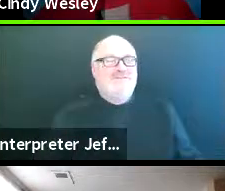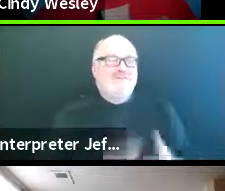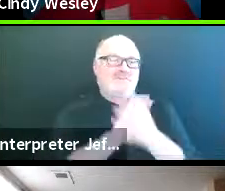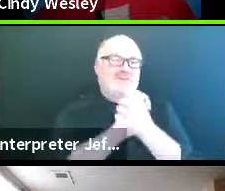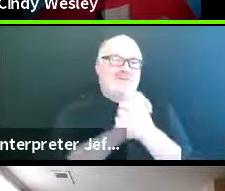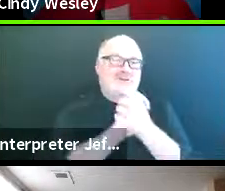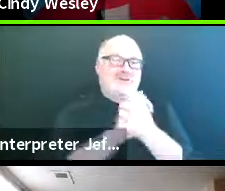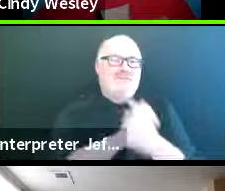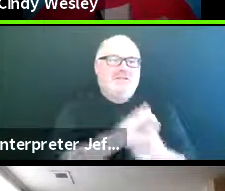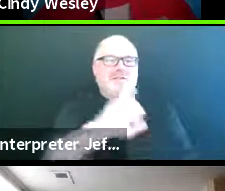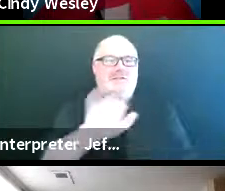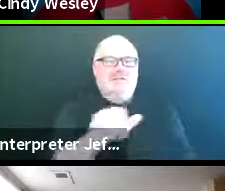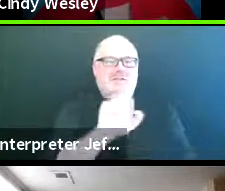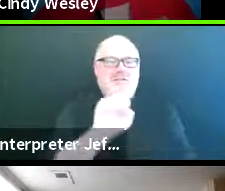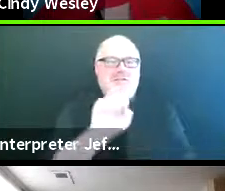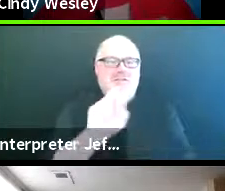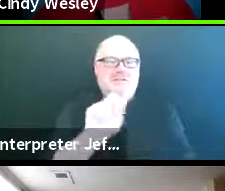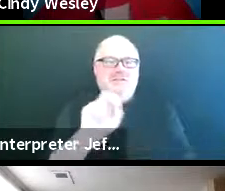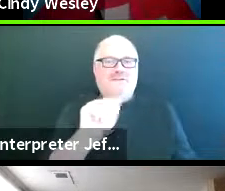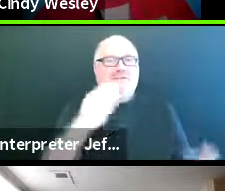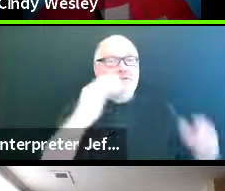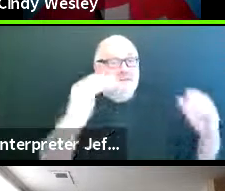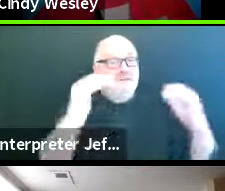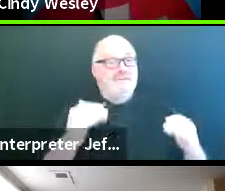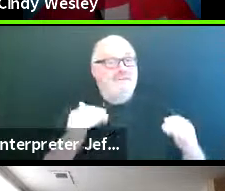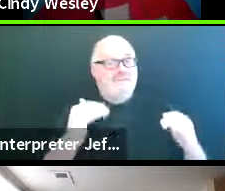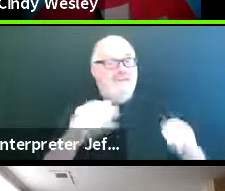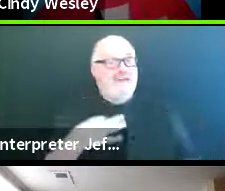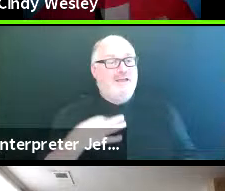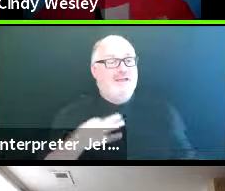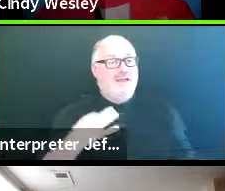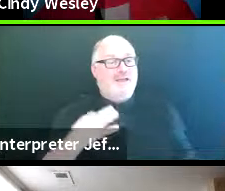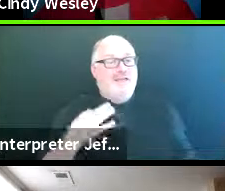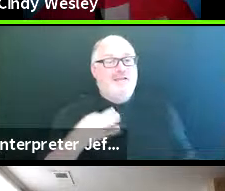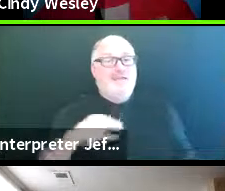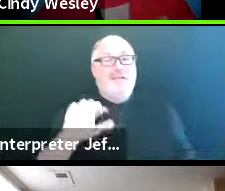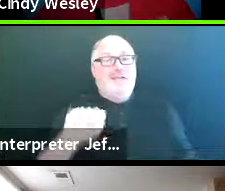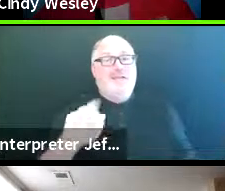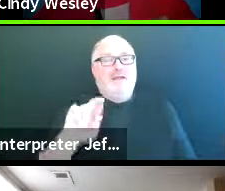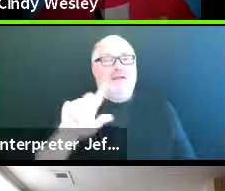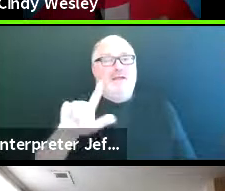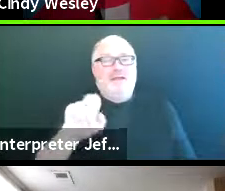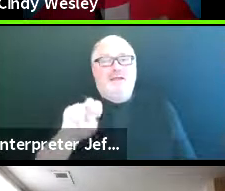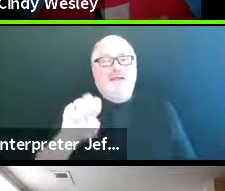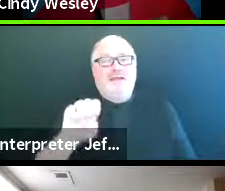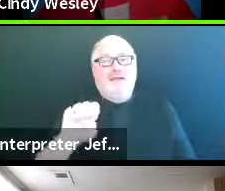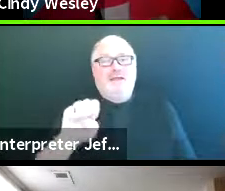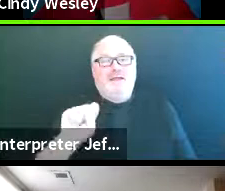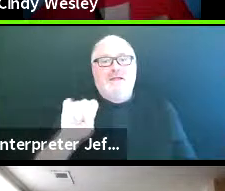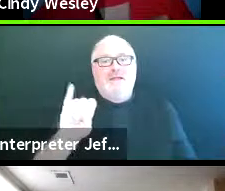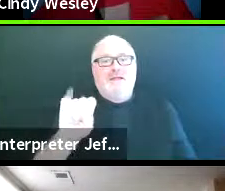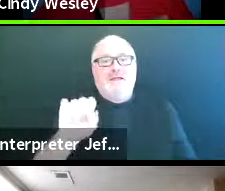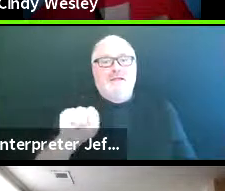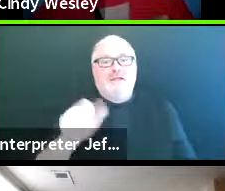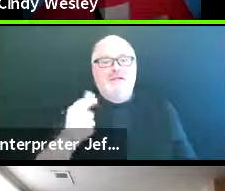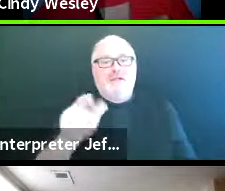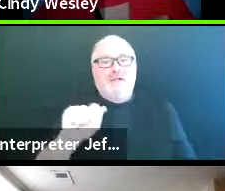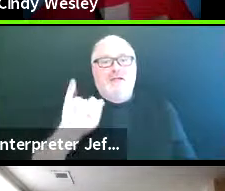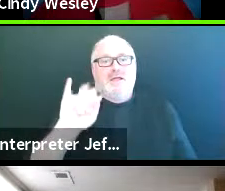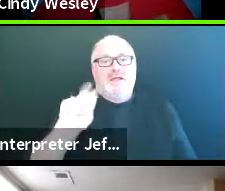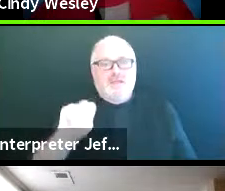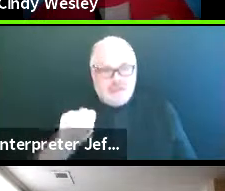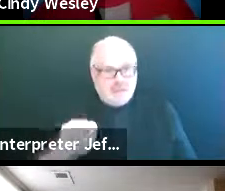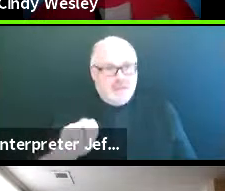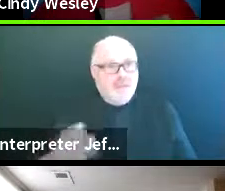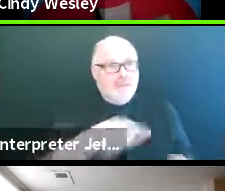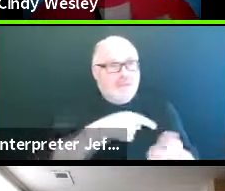Congratulations, Jenna. Our next candidate is Arlene Siagian. Arlene's major